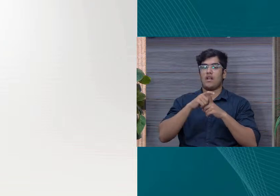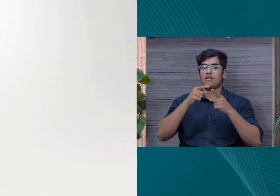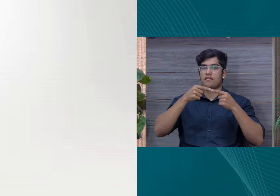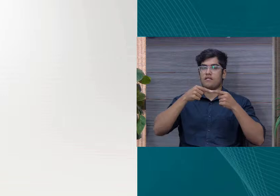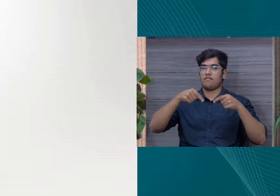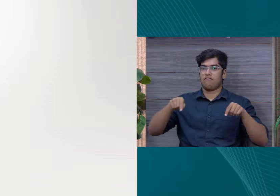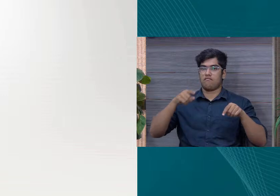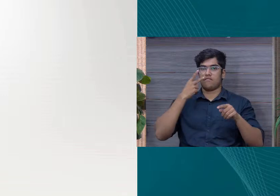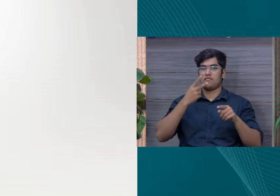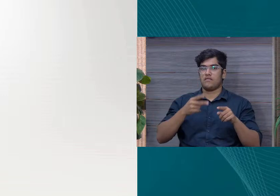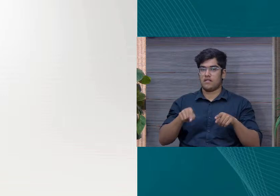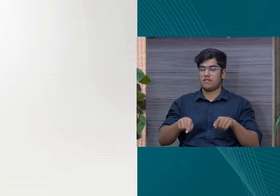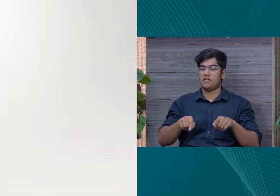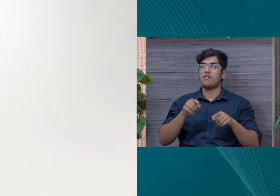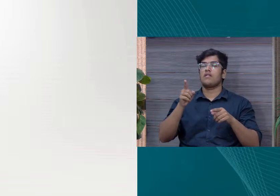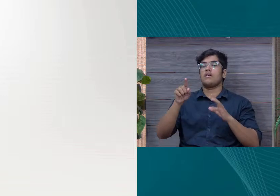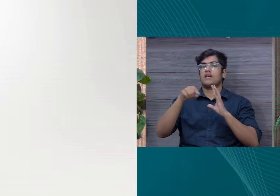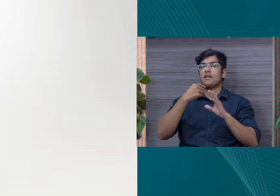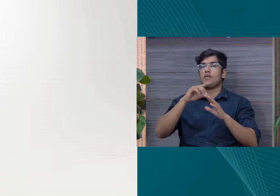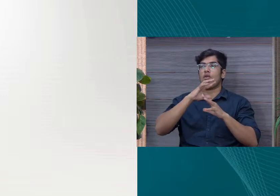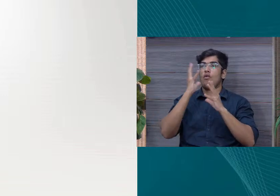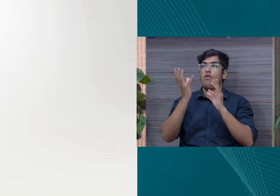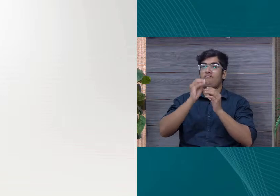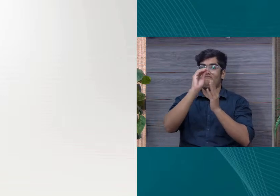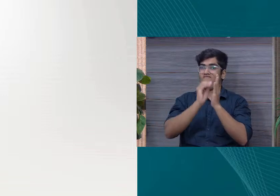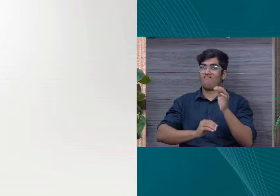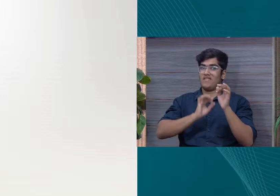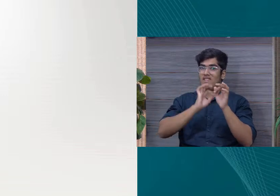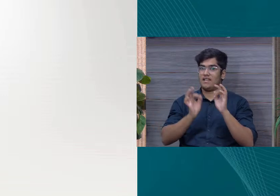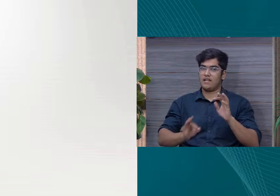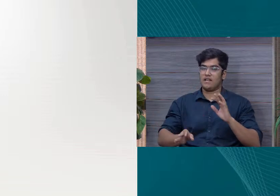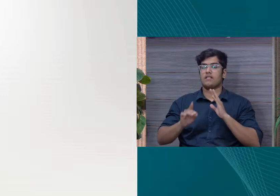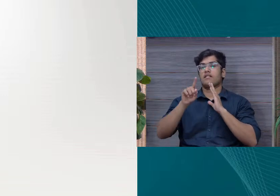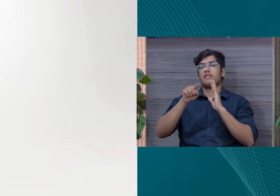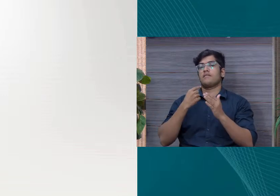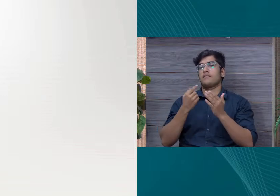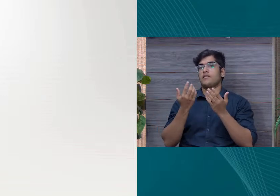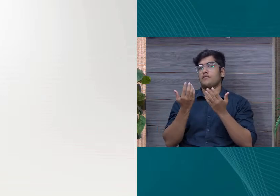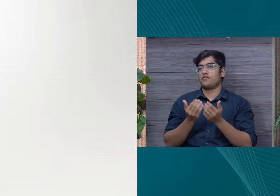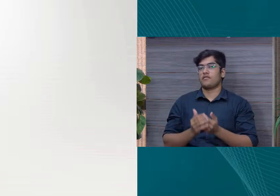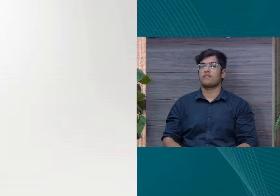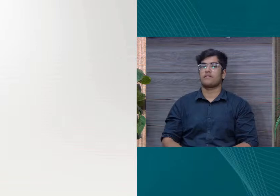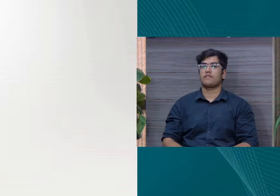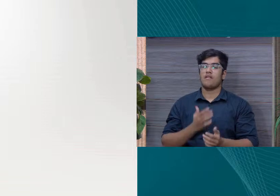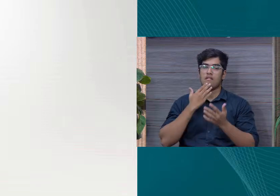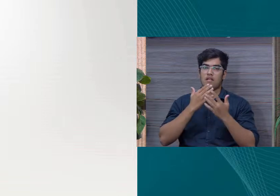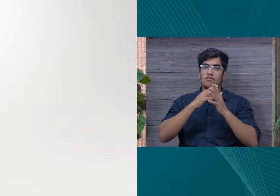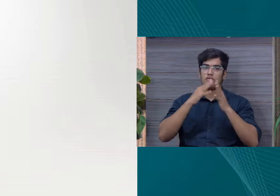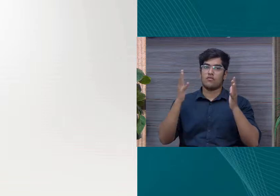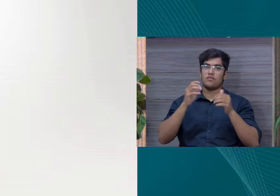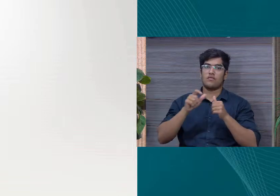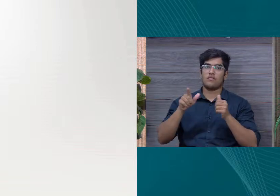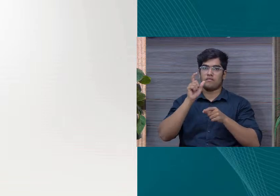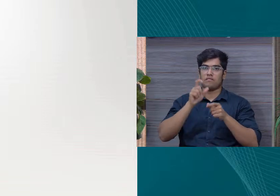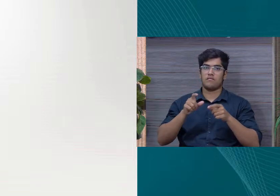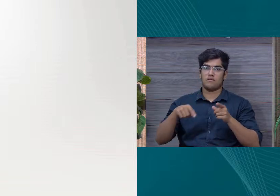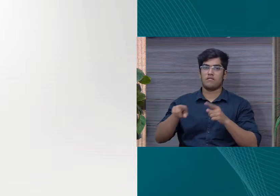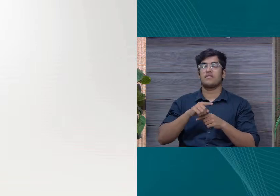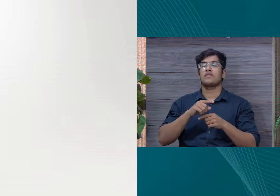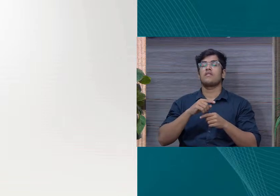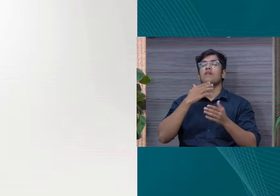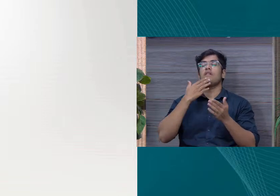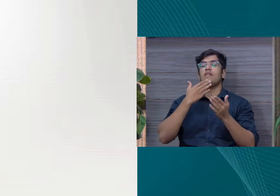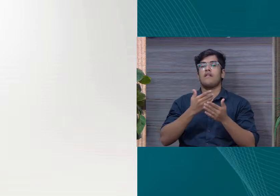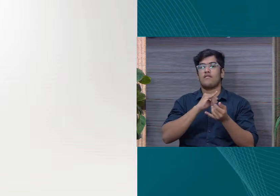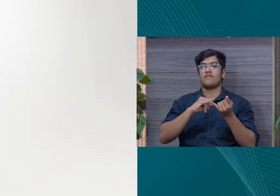dth.class7@ciet.nic.in. Thank you so much, sir, for